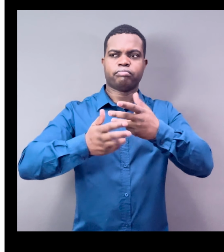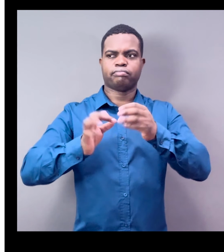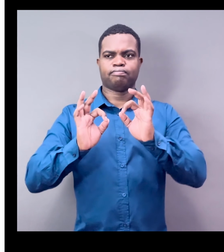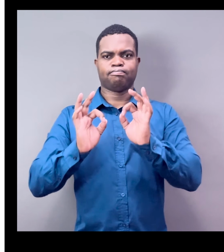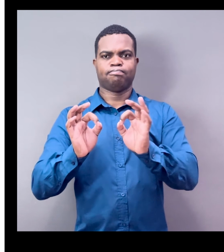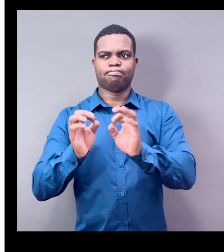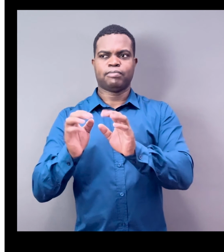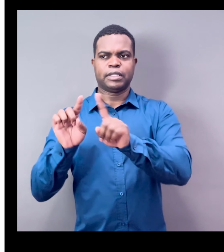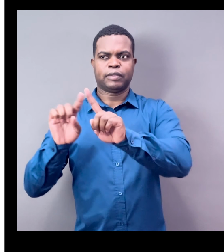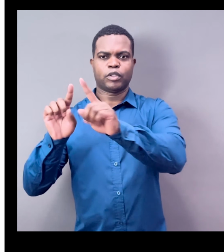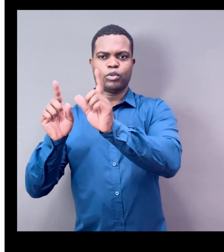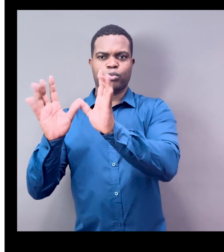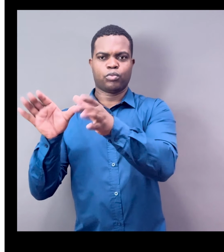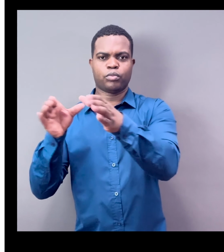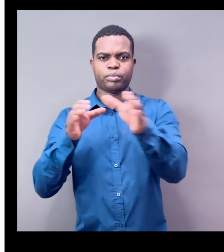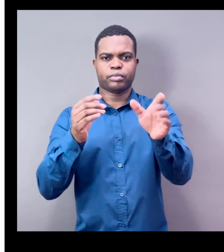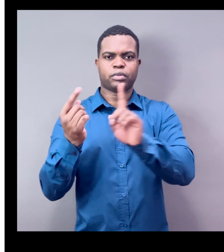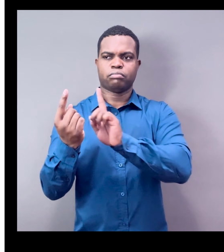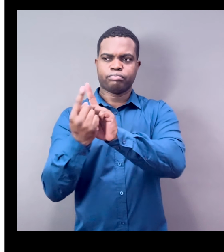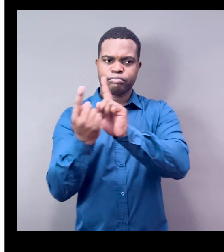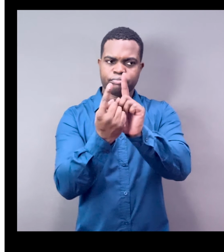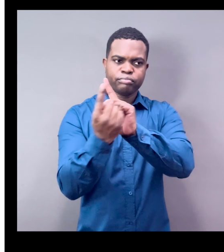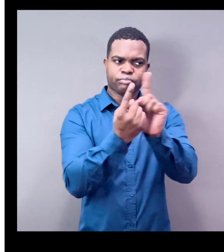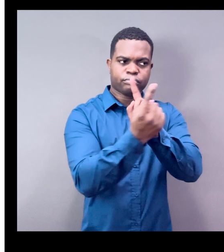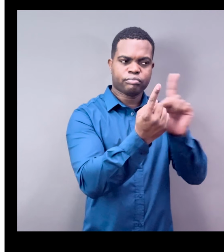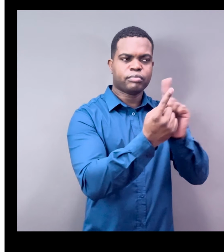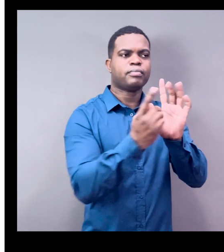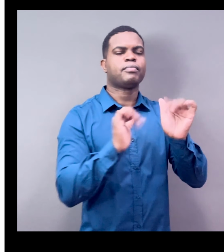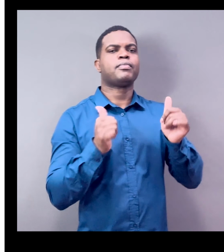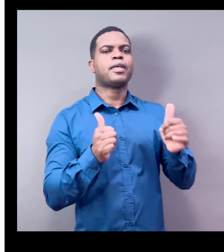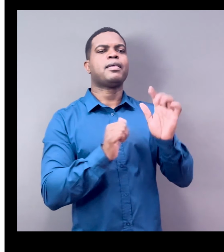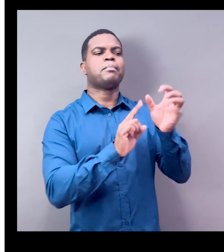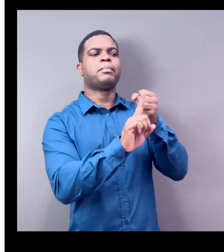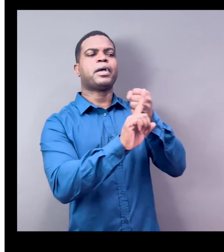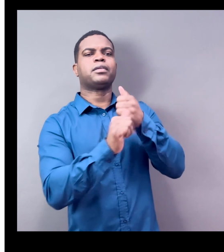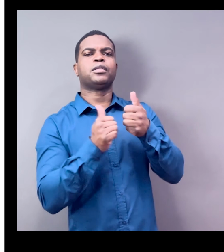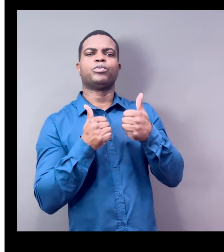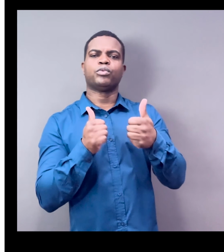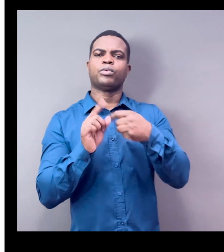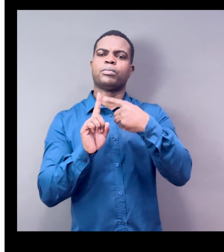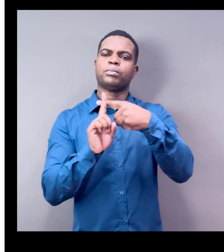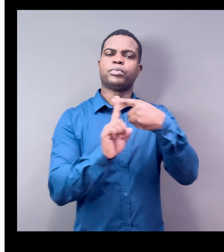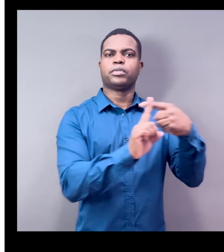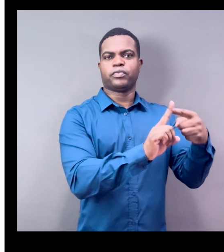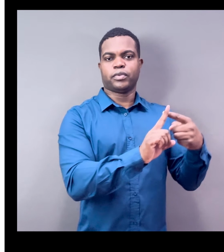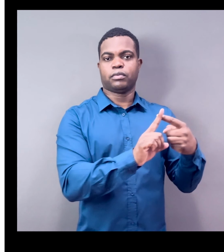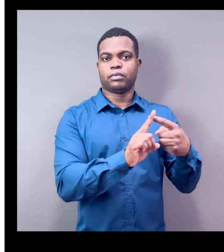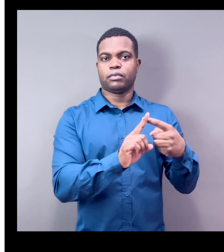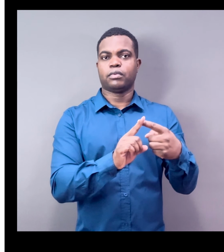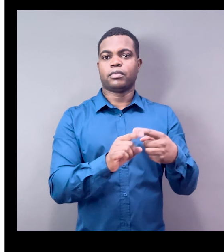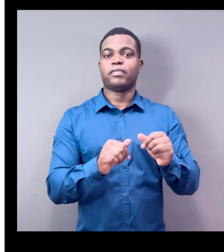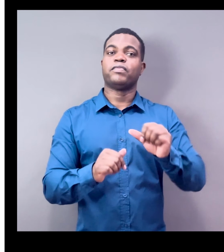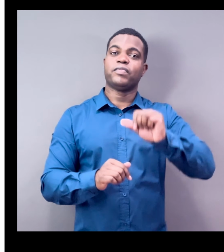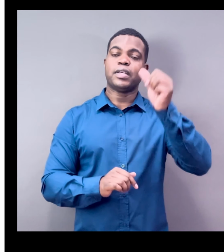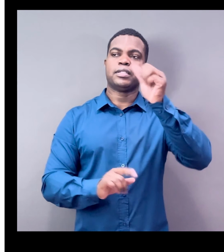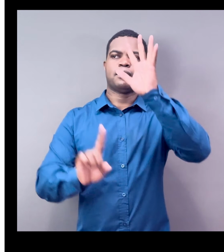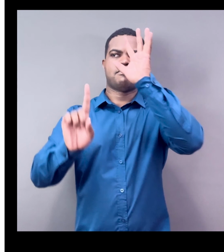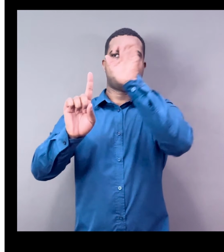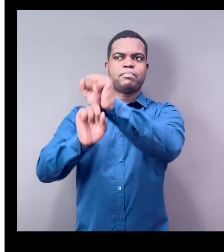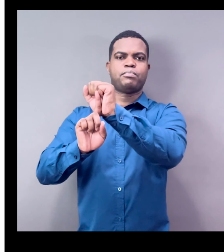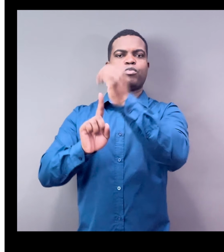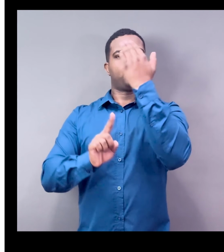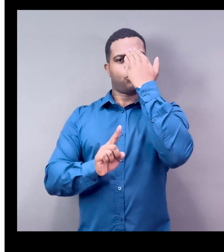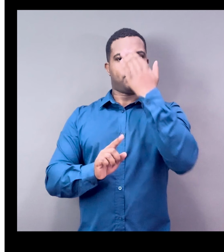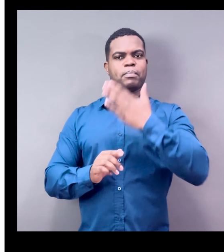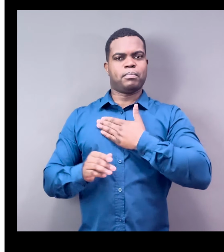effectively. It also enhances impact because if you don't even know who your stakeholders are or who